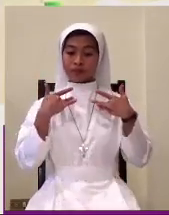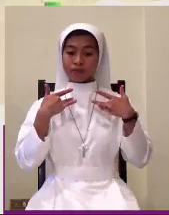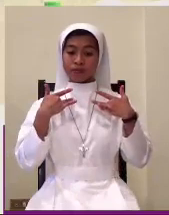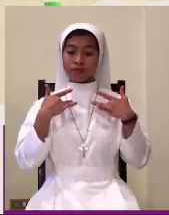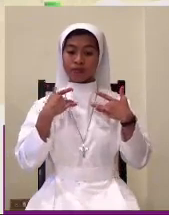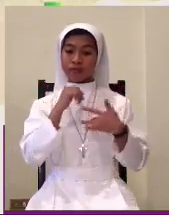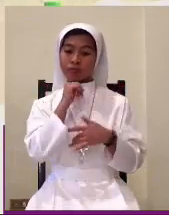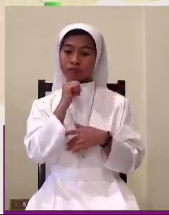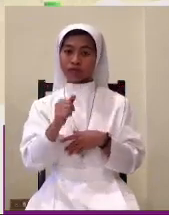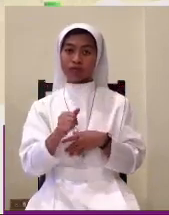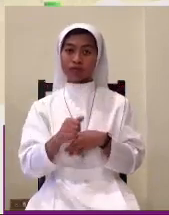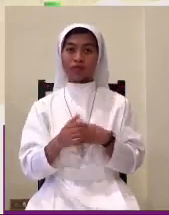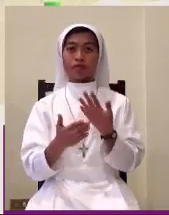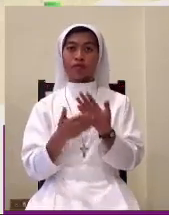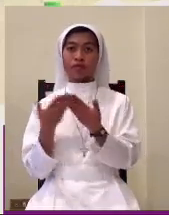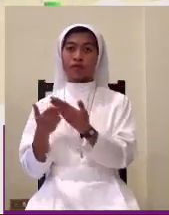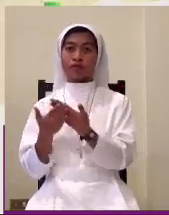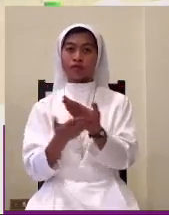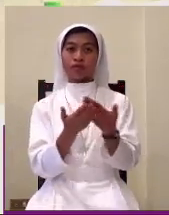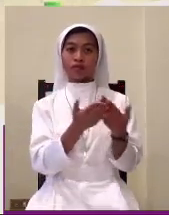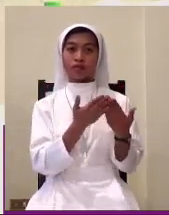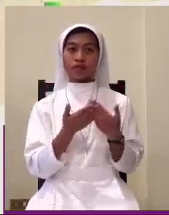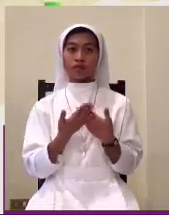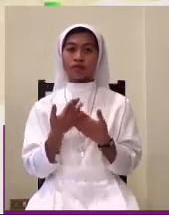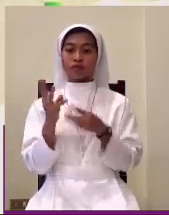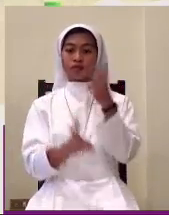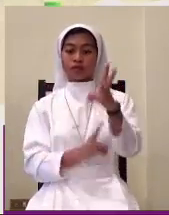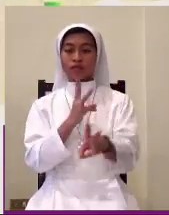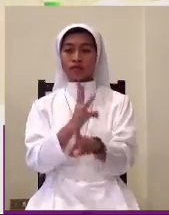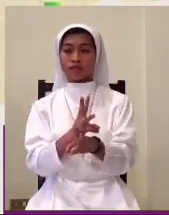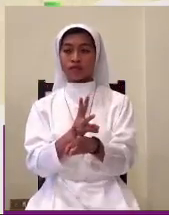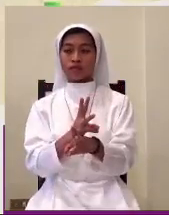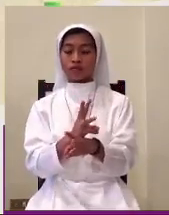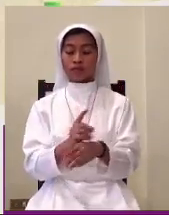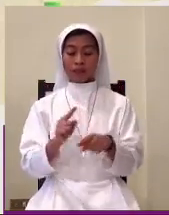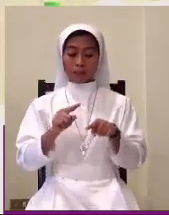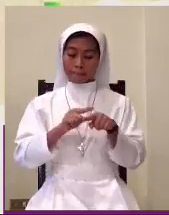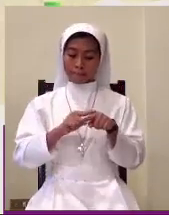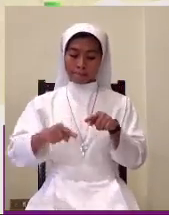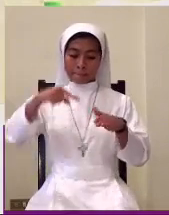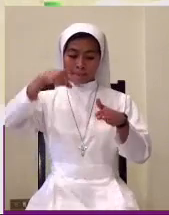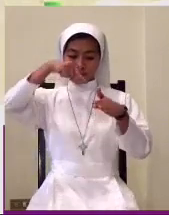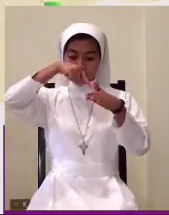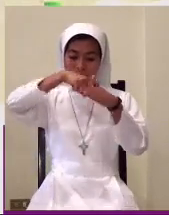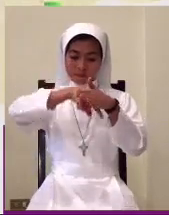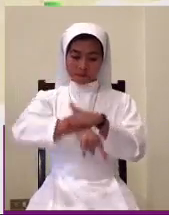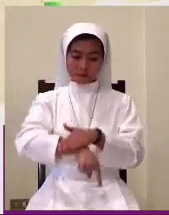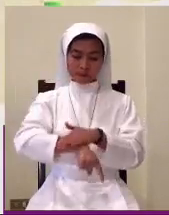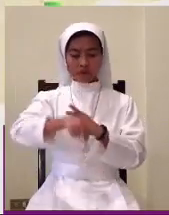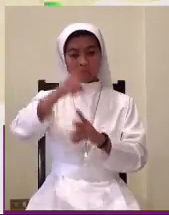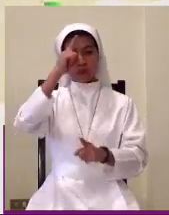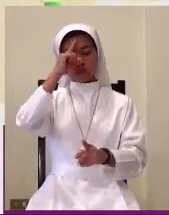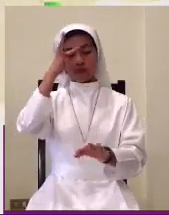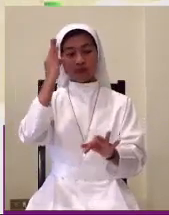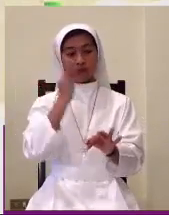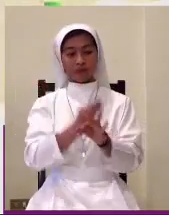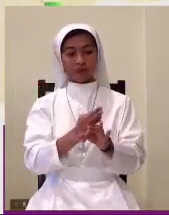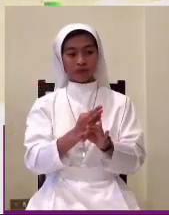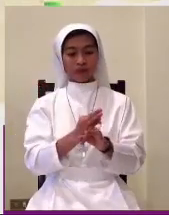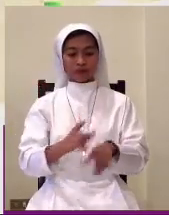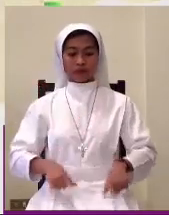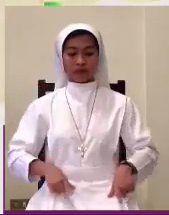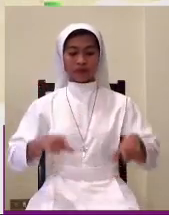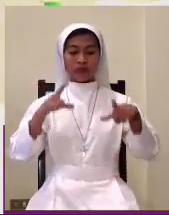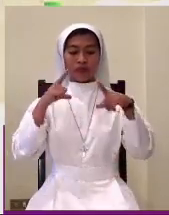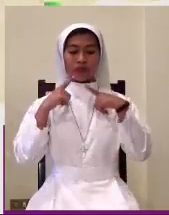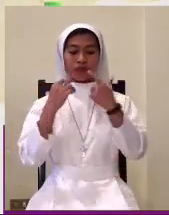mediocre way, but we must live it in deep faith, in living charity, and